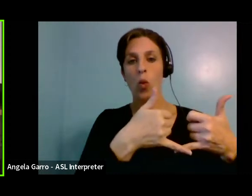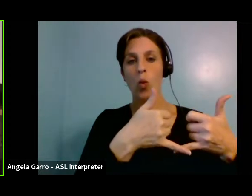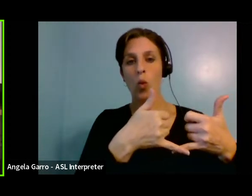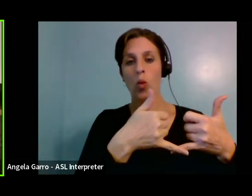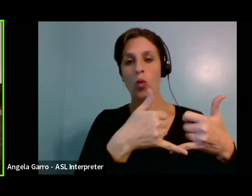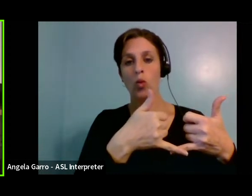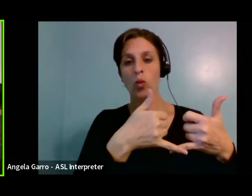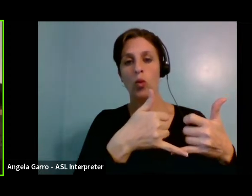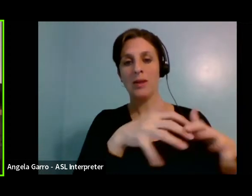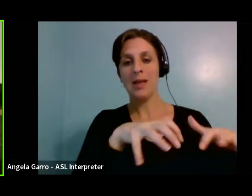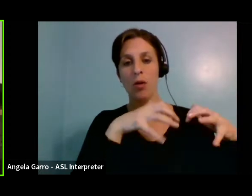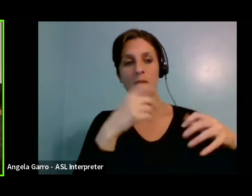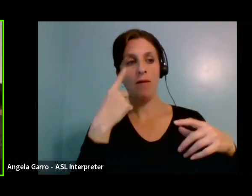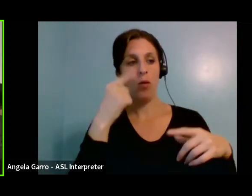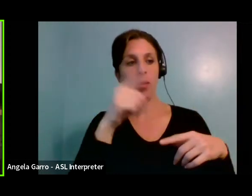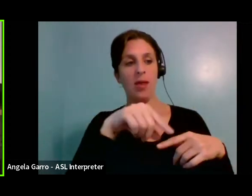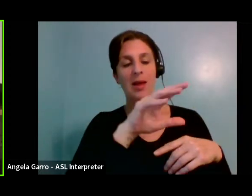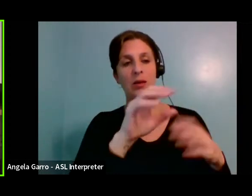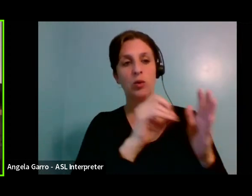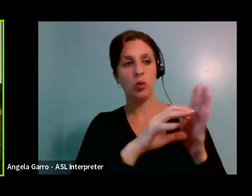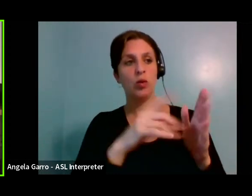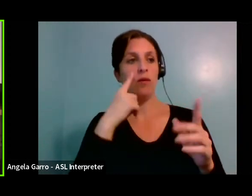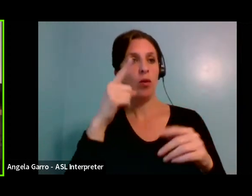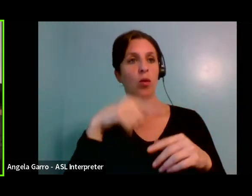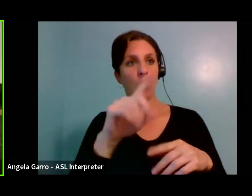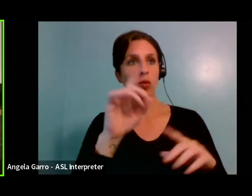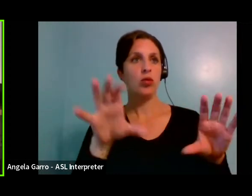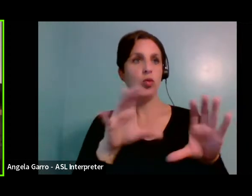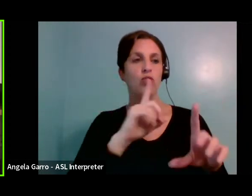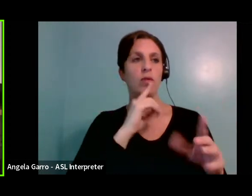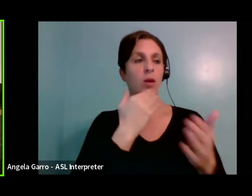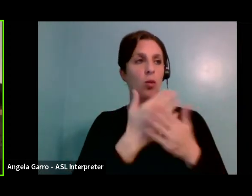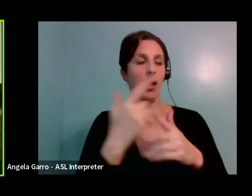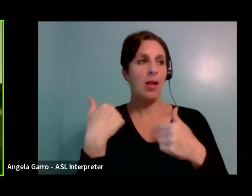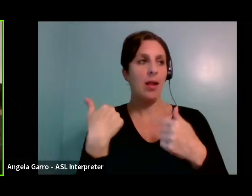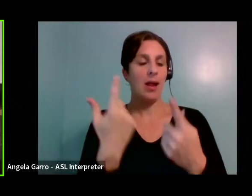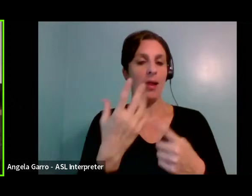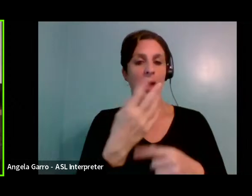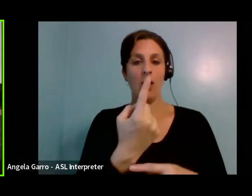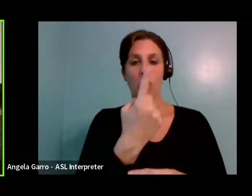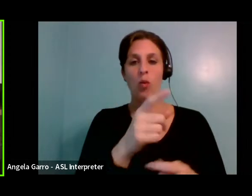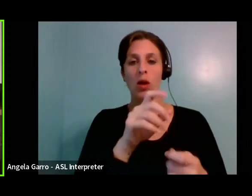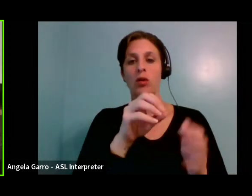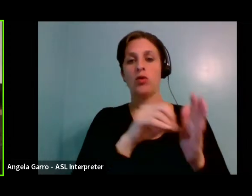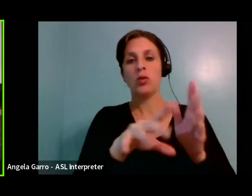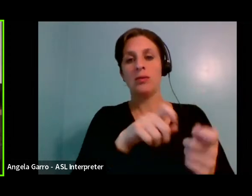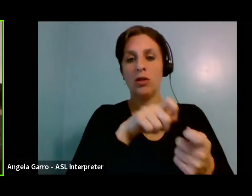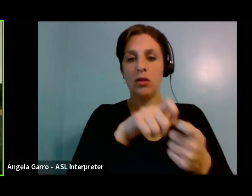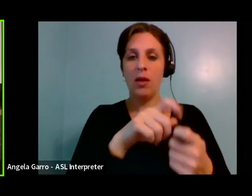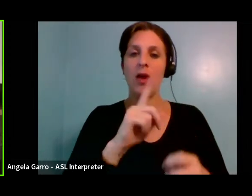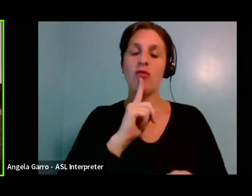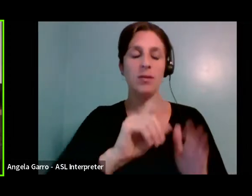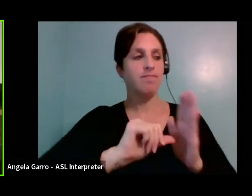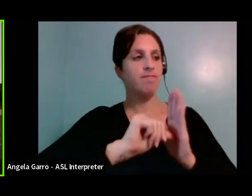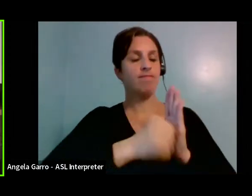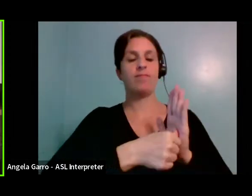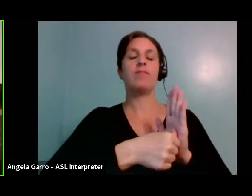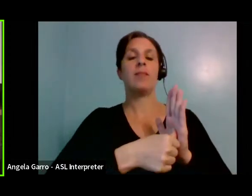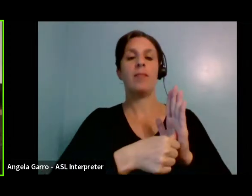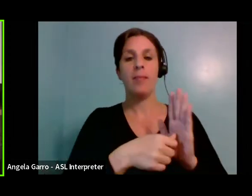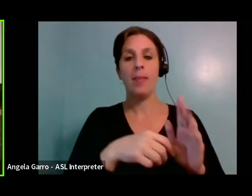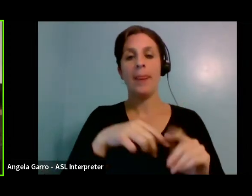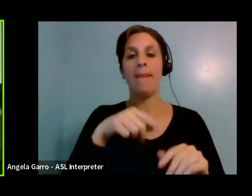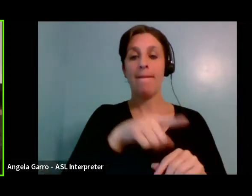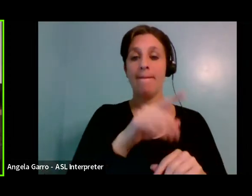their students that have been doing really well lately. And there was one student in particular that I was very impressed by.